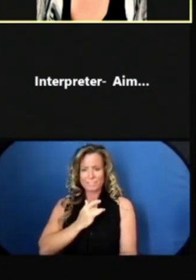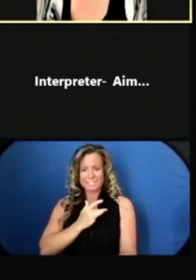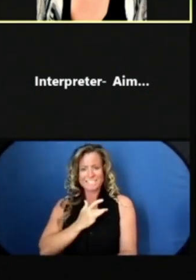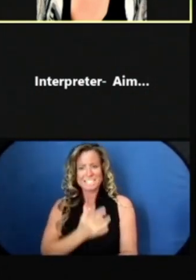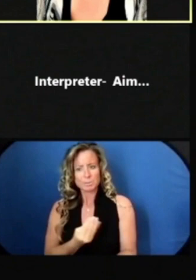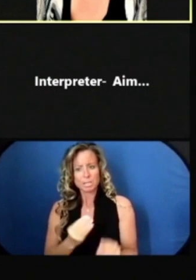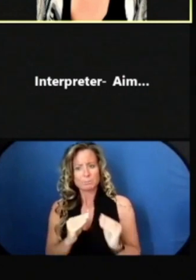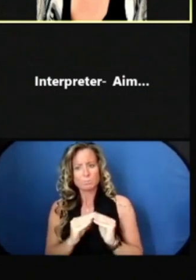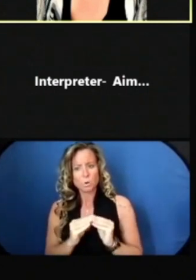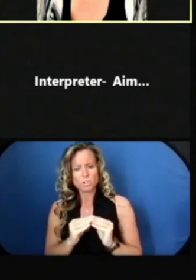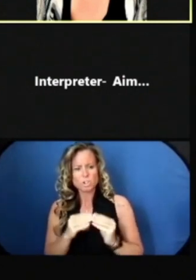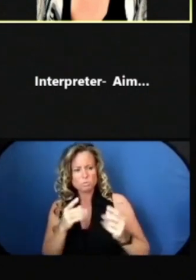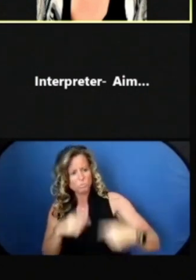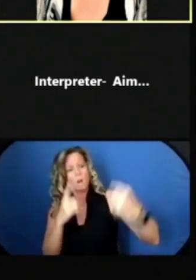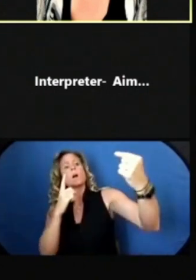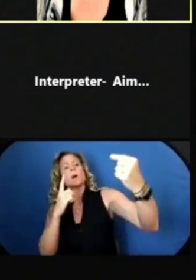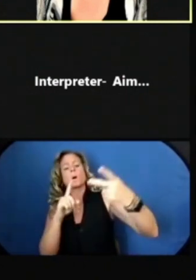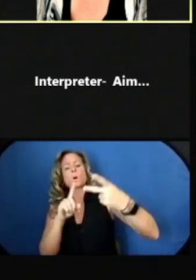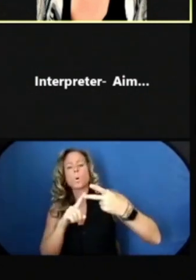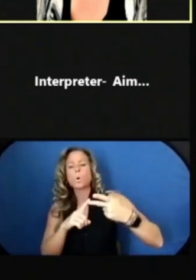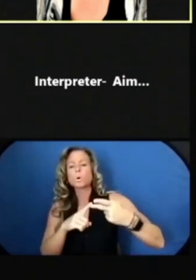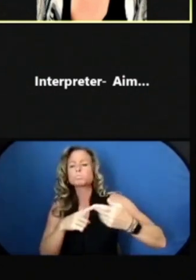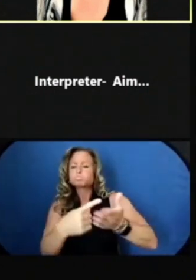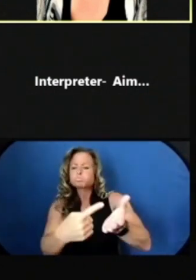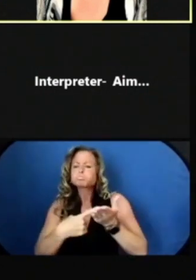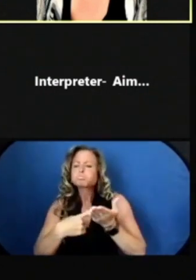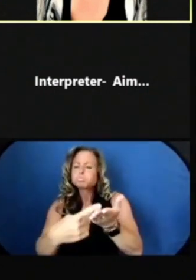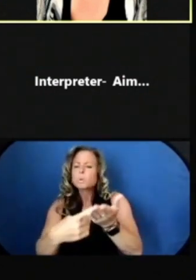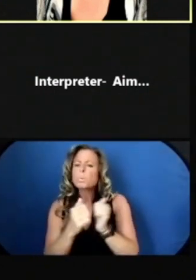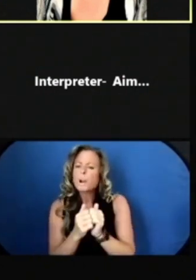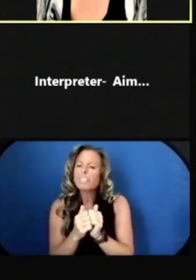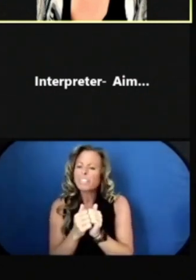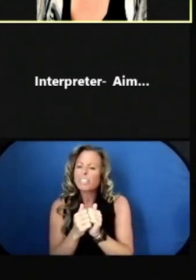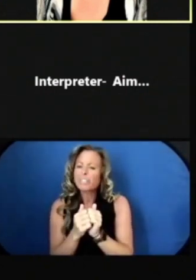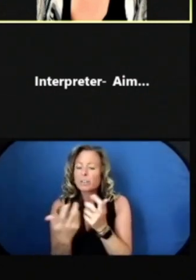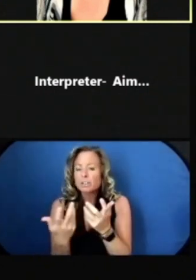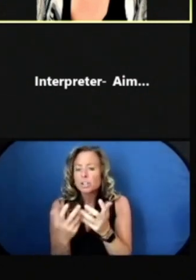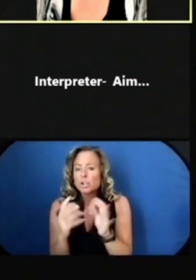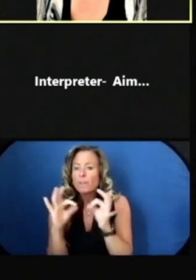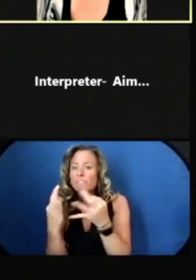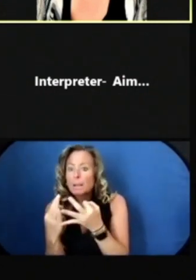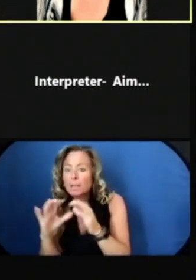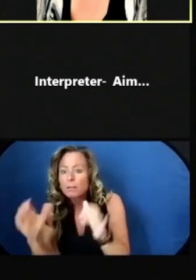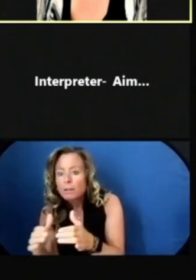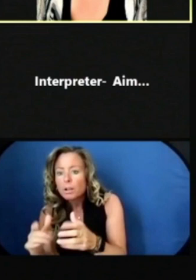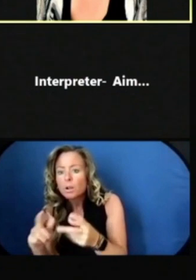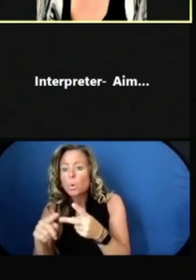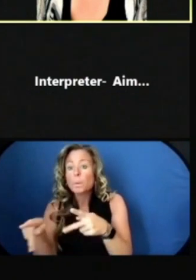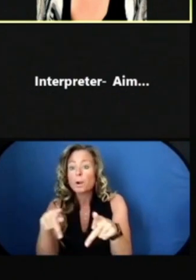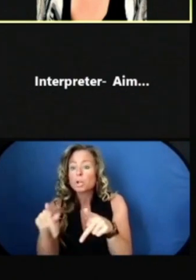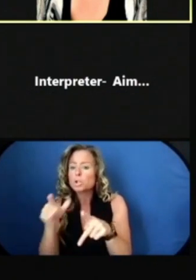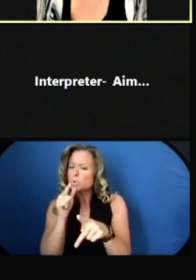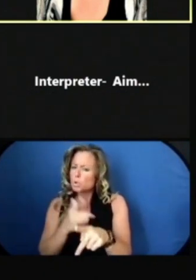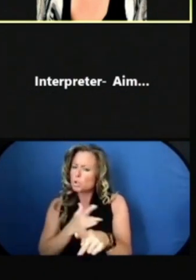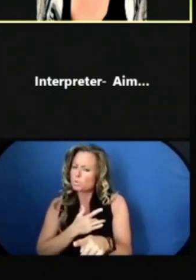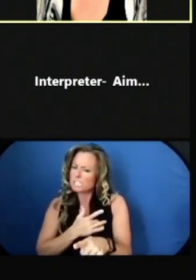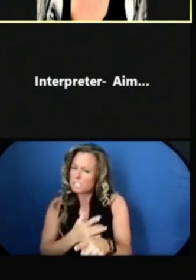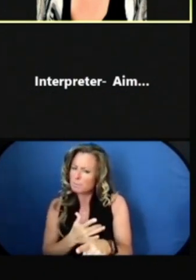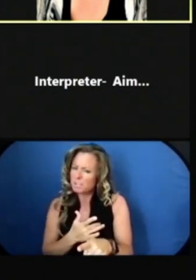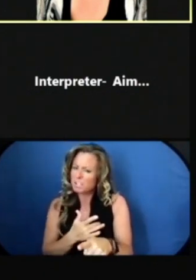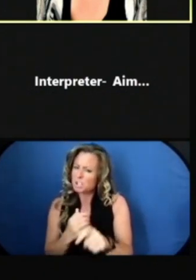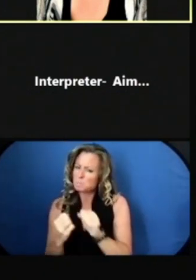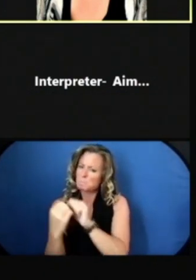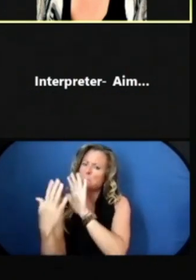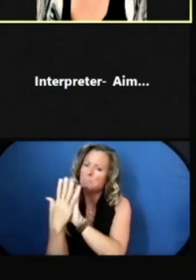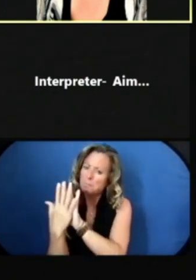likely to argue or debate with at family gatherings or parties? And it's thinking about these things that